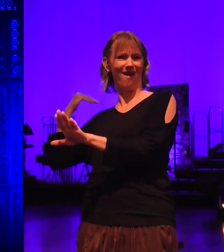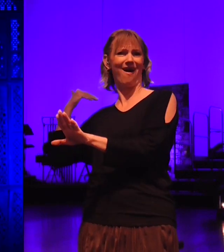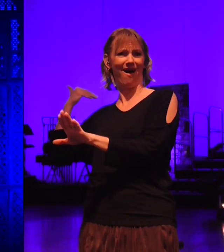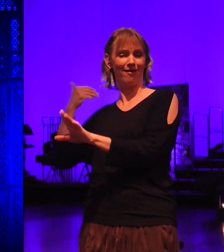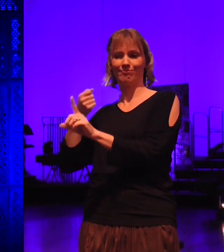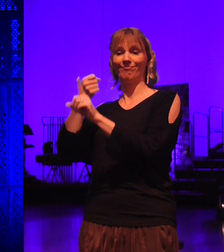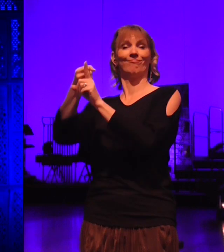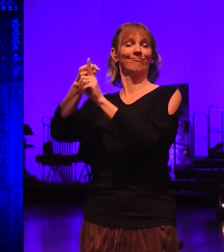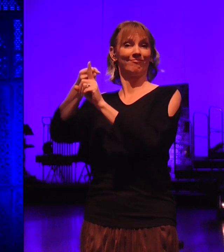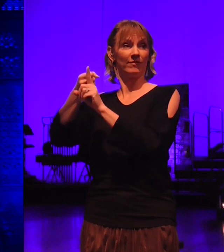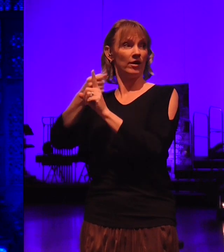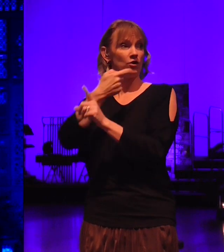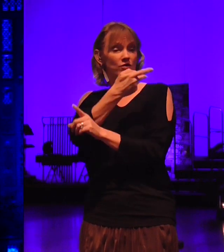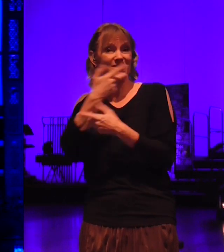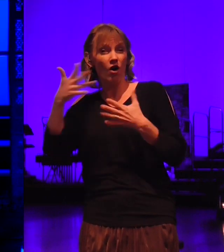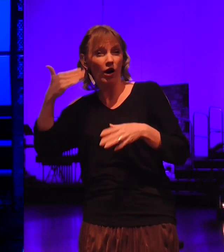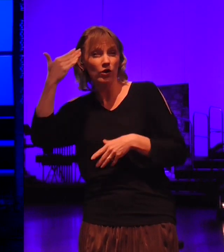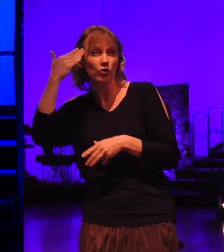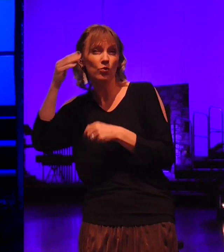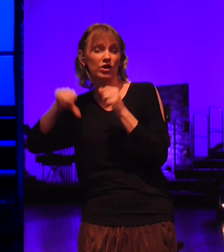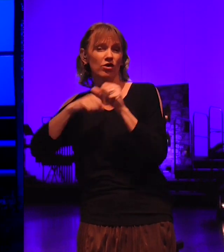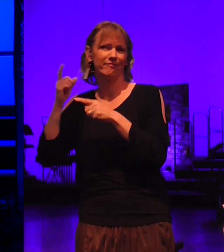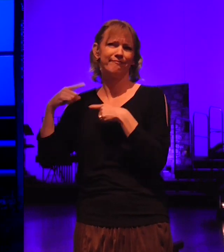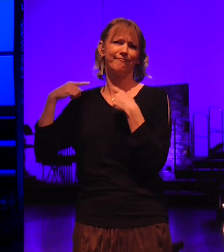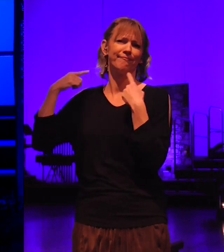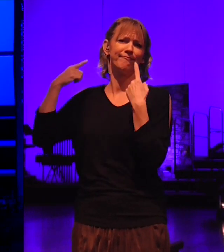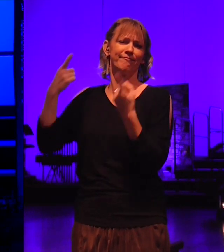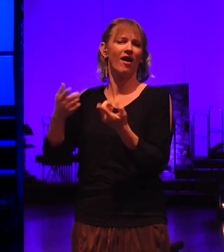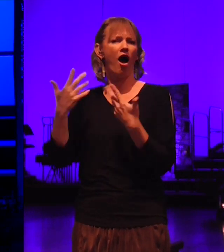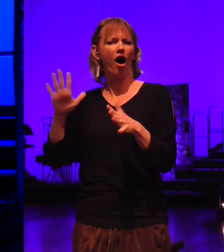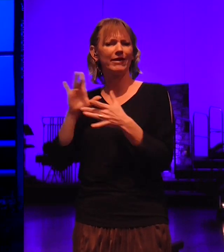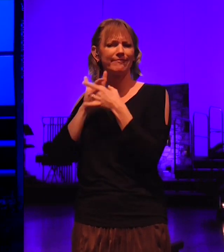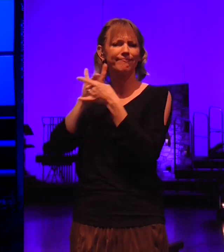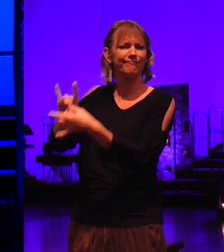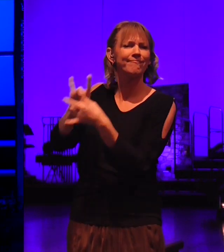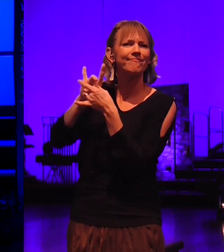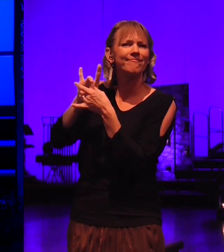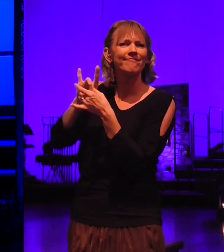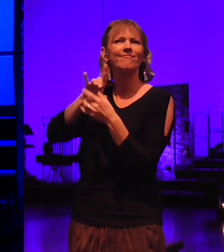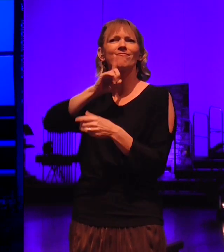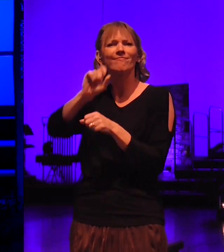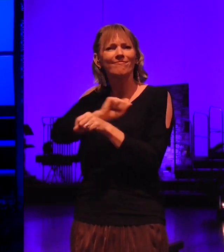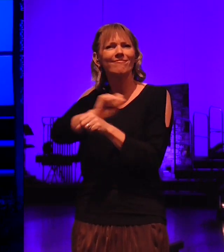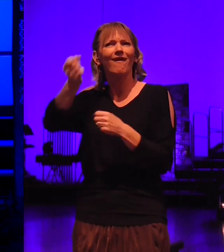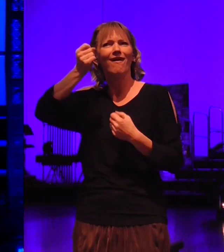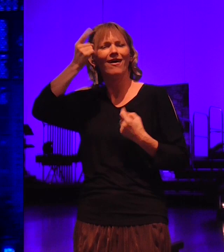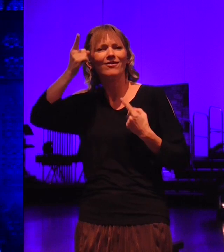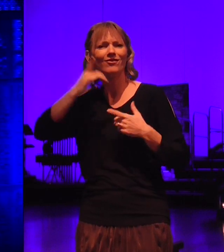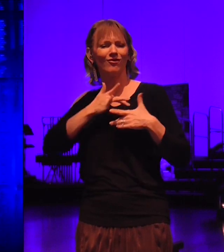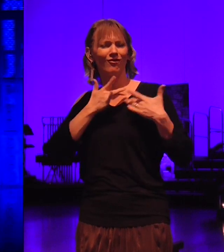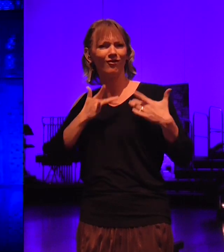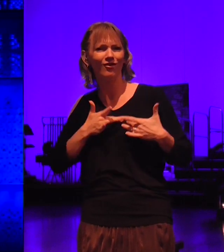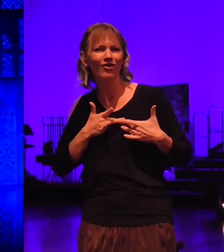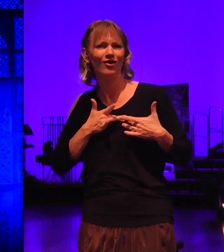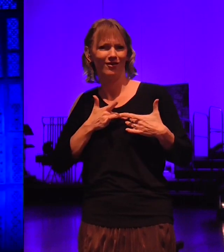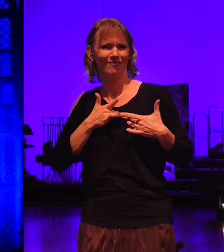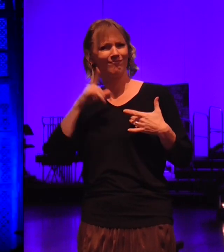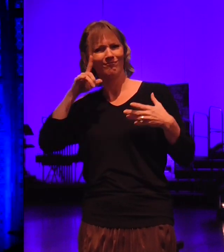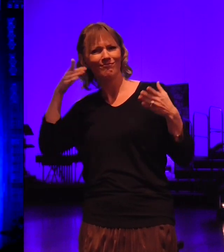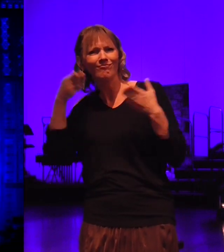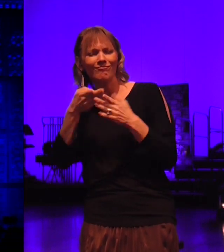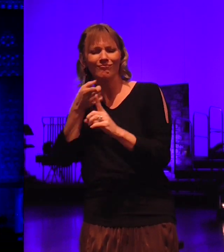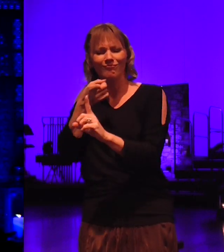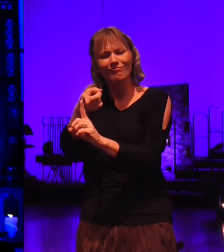already know each other forever, but we were already bonded and really understood one another's hearts and what we were about. And by